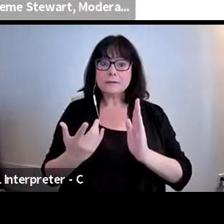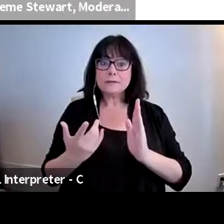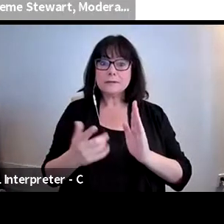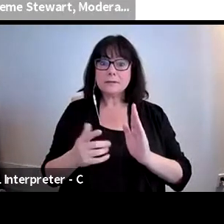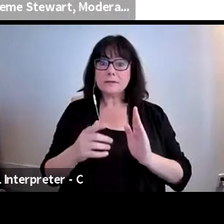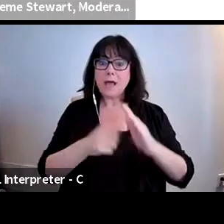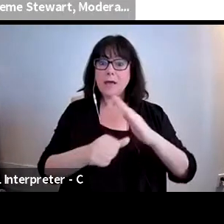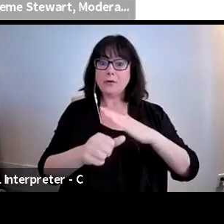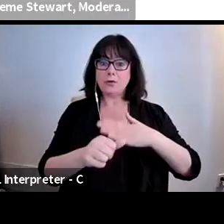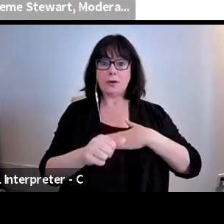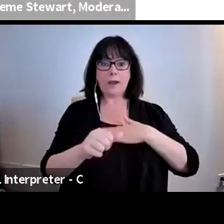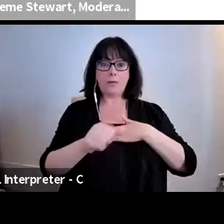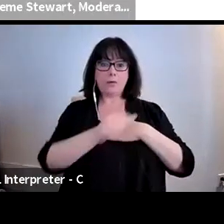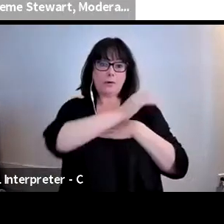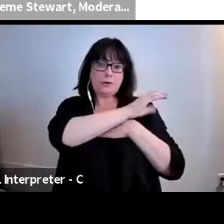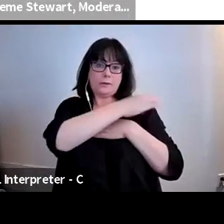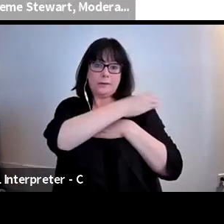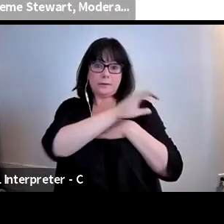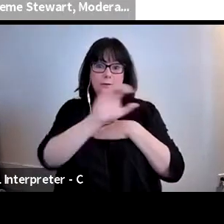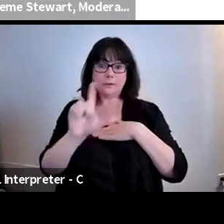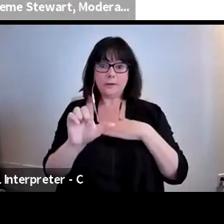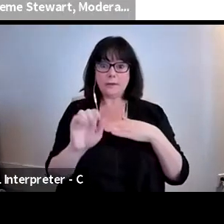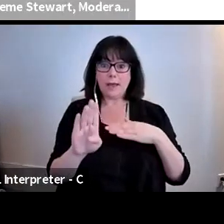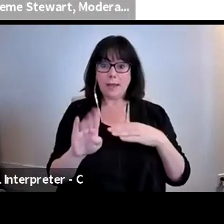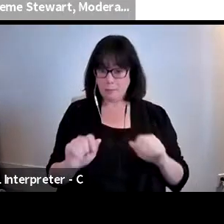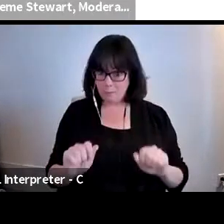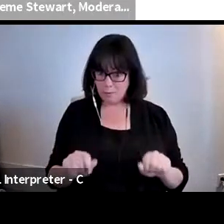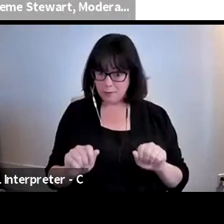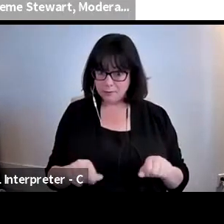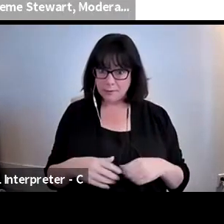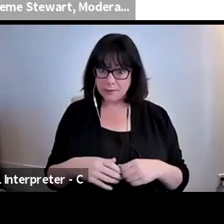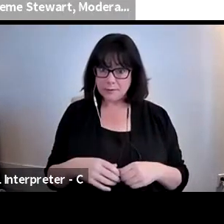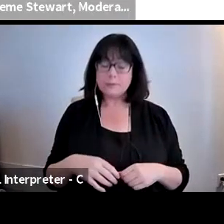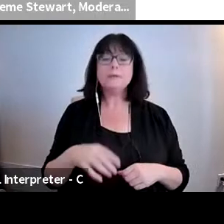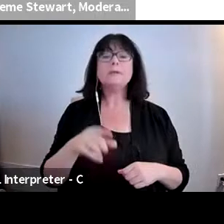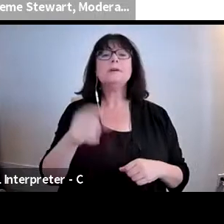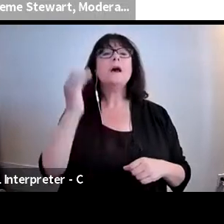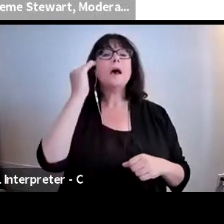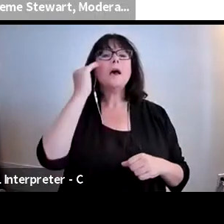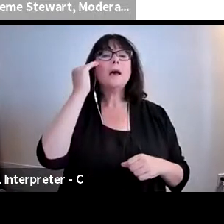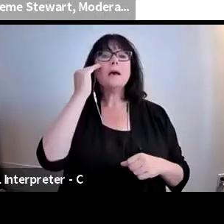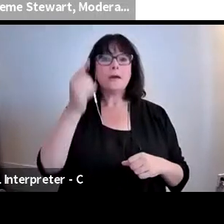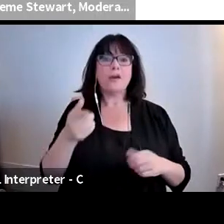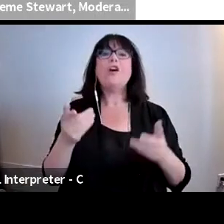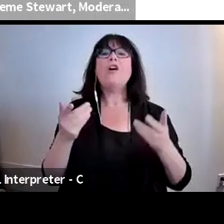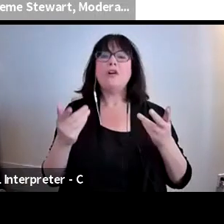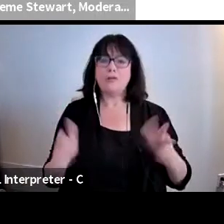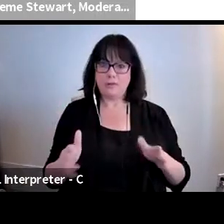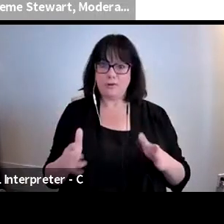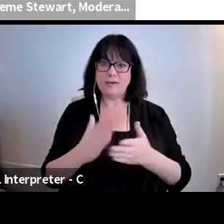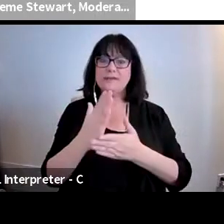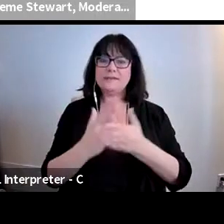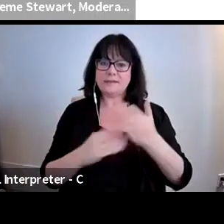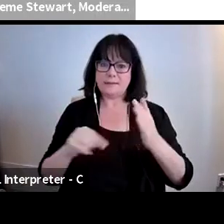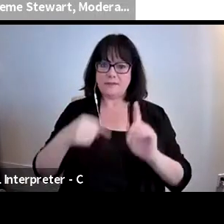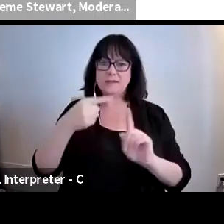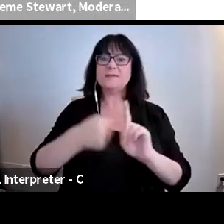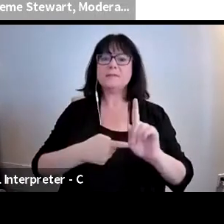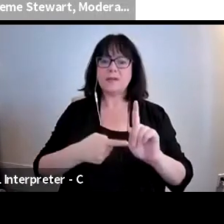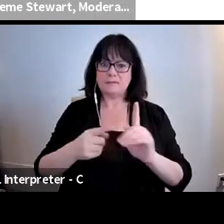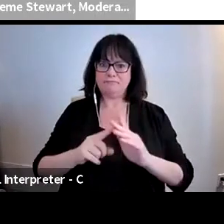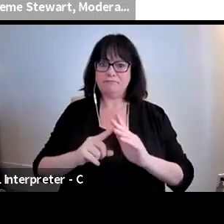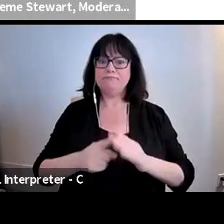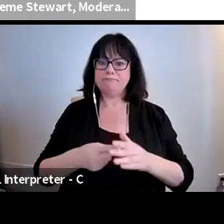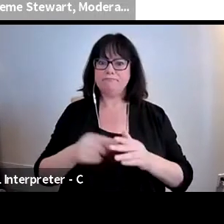that be possible? I know that we actually do have a little bit of that starting already this month.